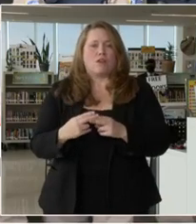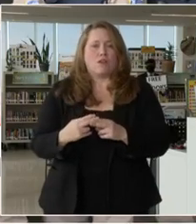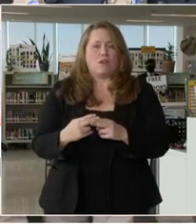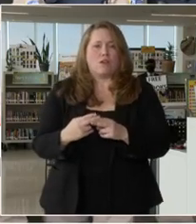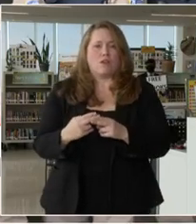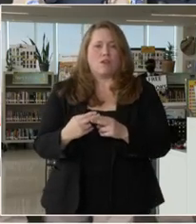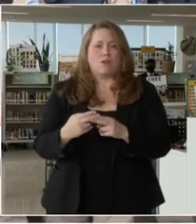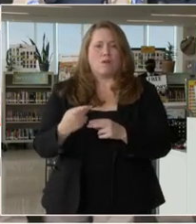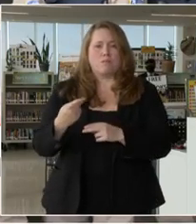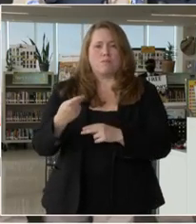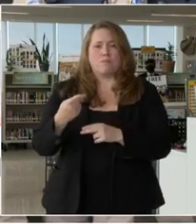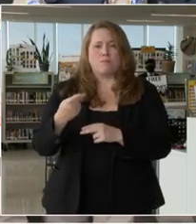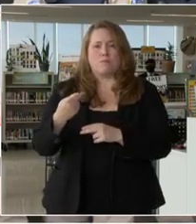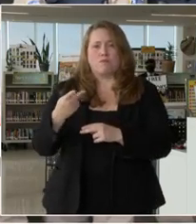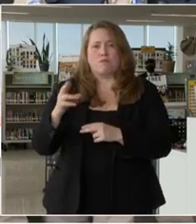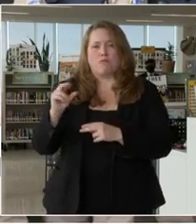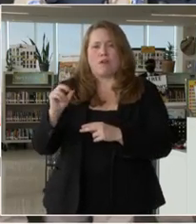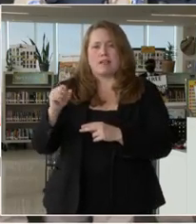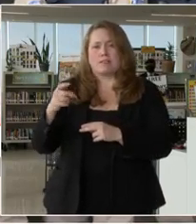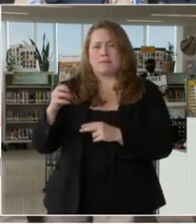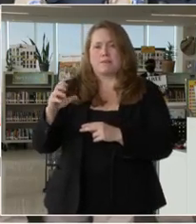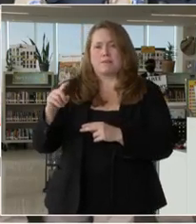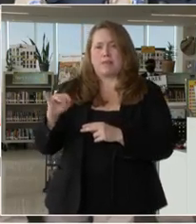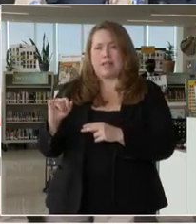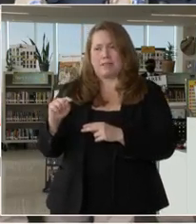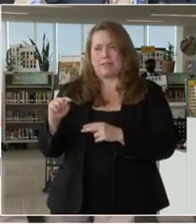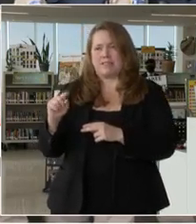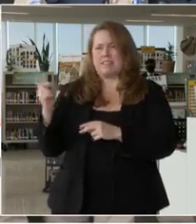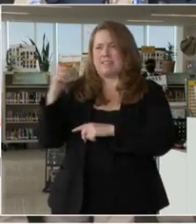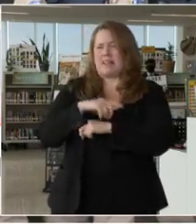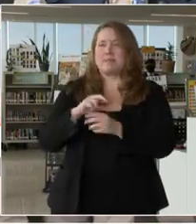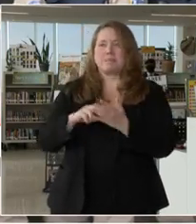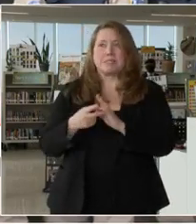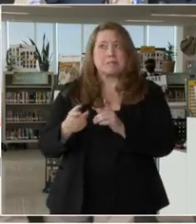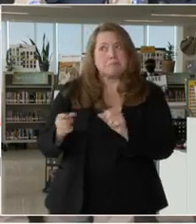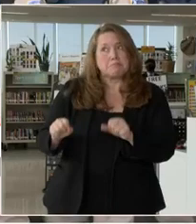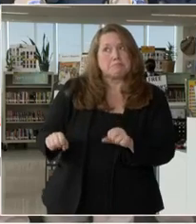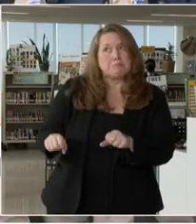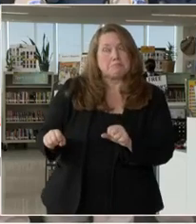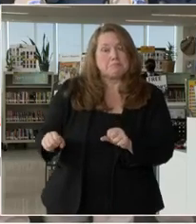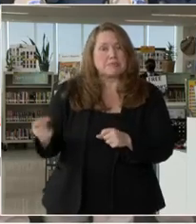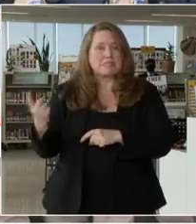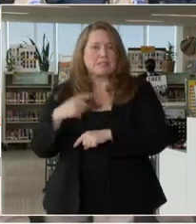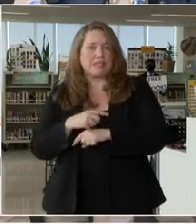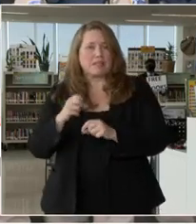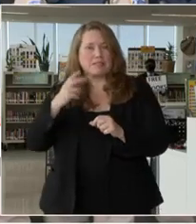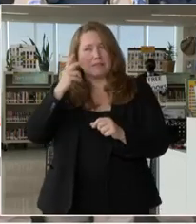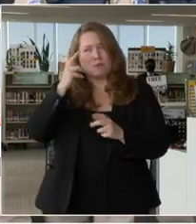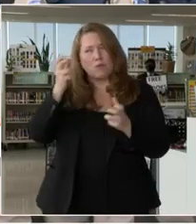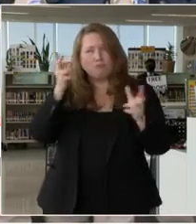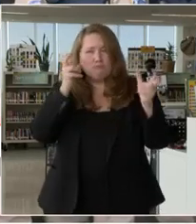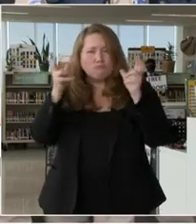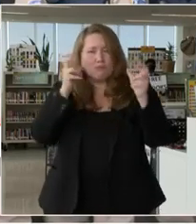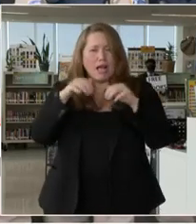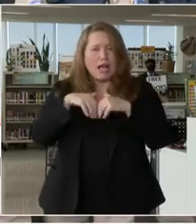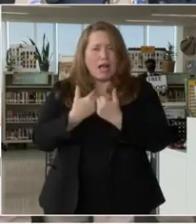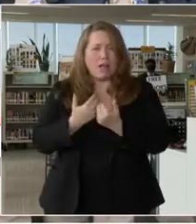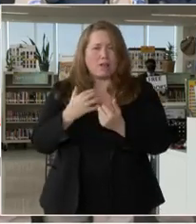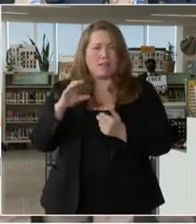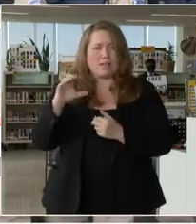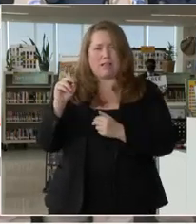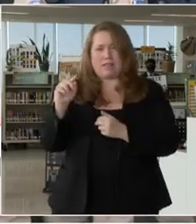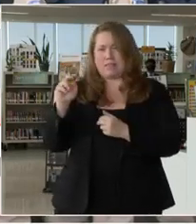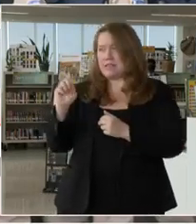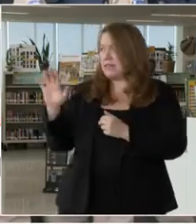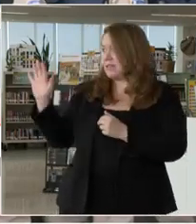especially ask questions of Chief Conti, and you're going to hear in just a minute how his story is your story, or